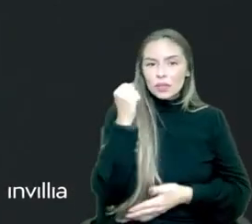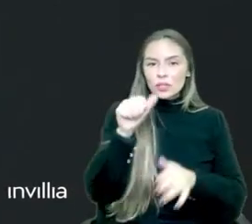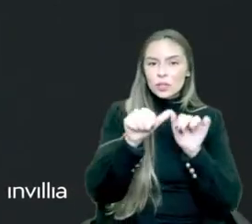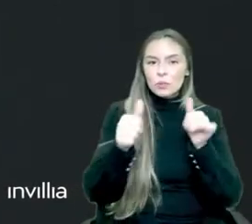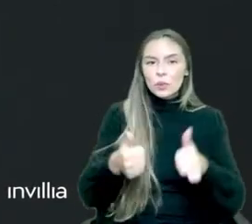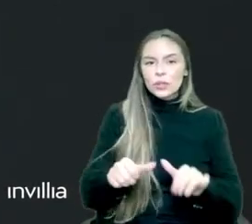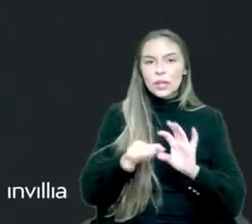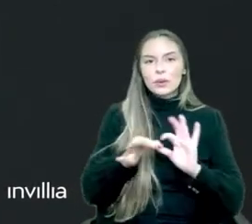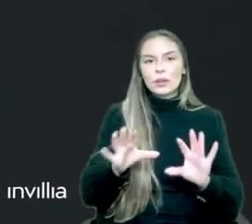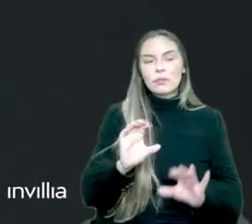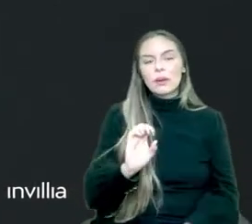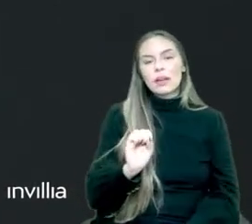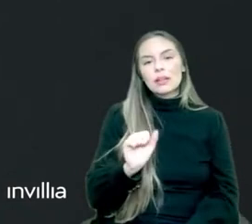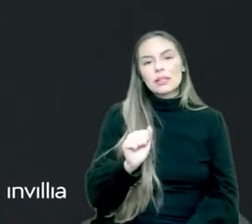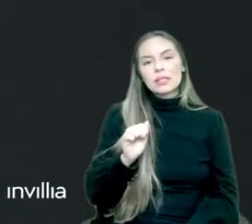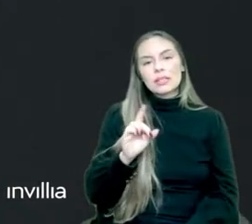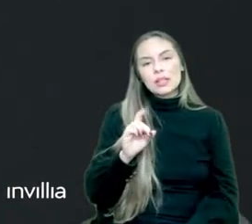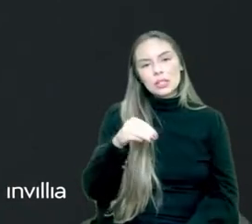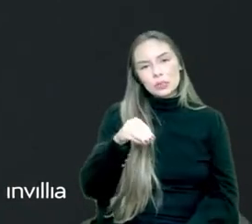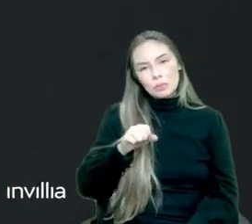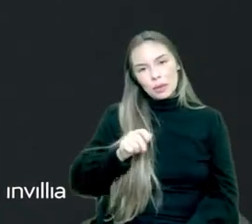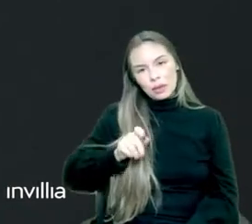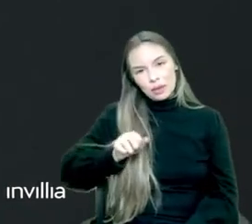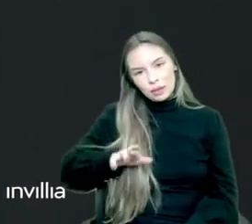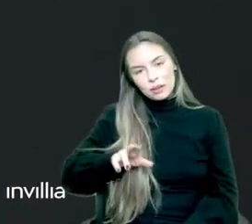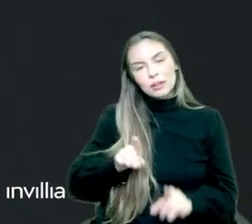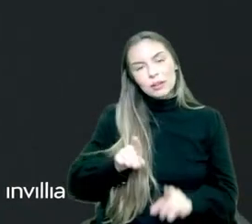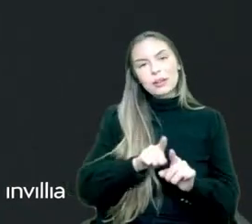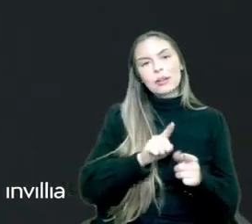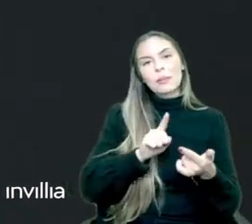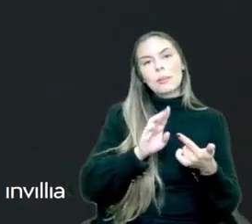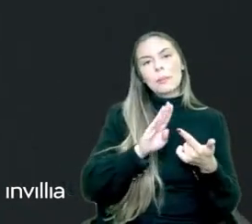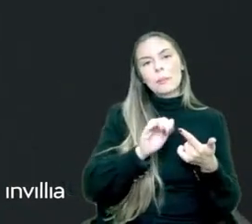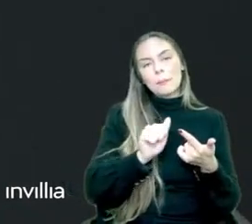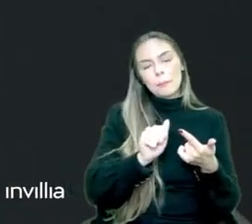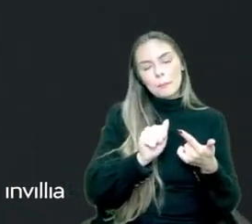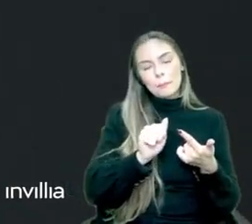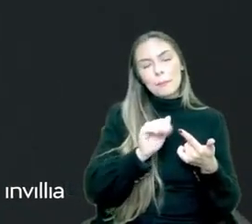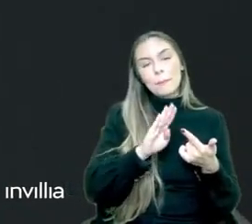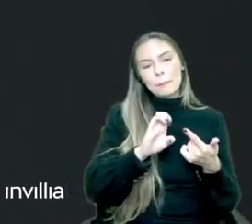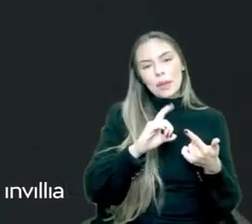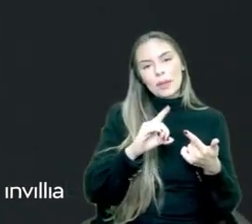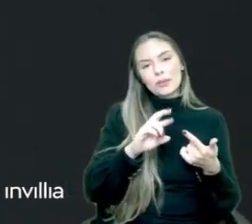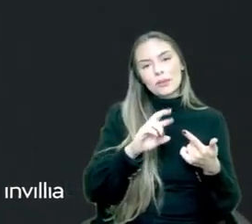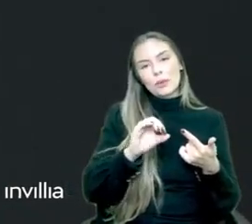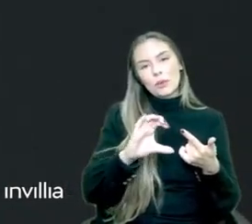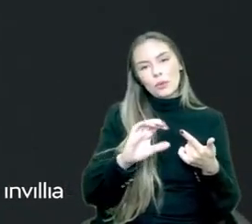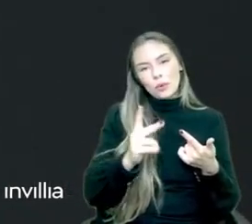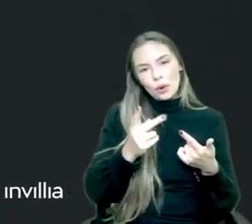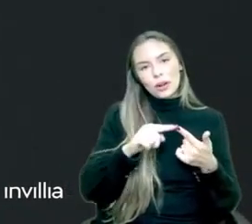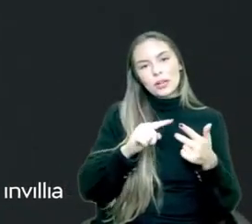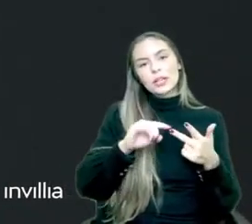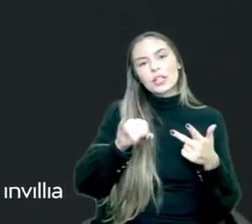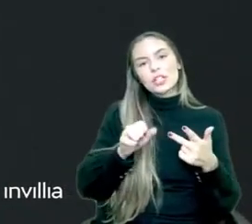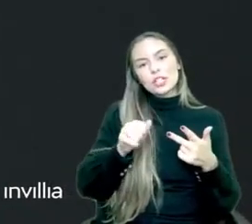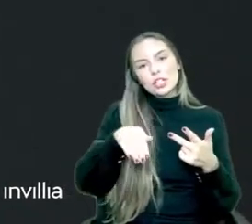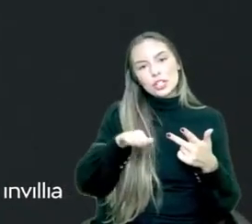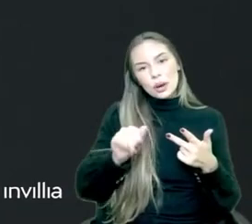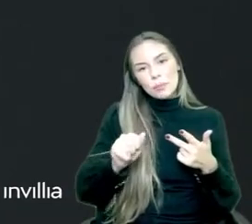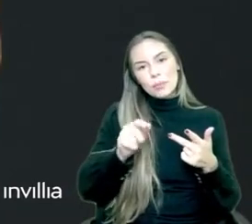and Bedrock. Jamba, within a few weeks, will be on Bedrock. You'll see a big announcement about